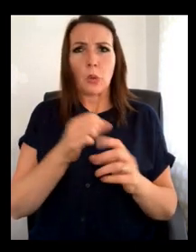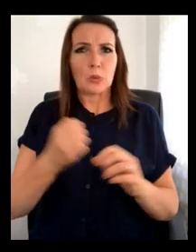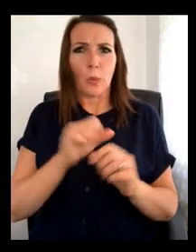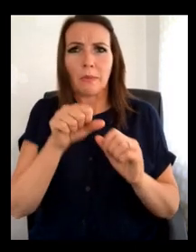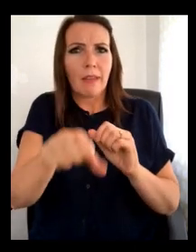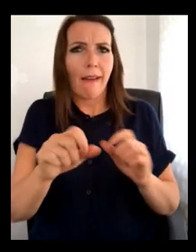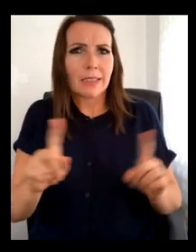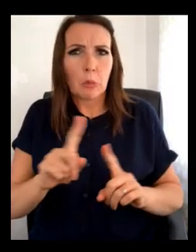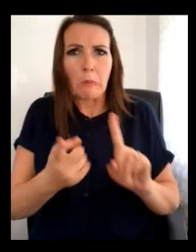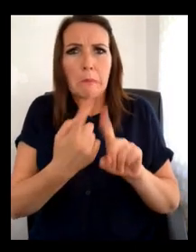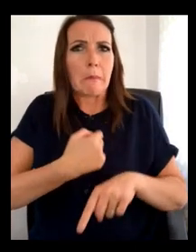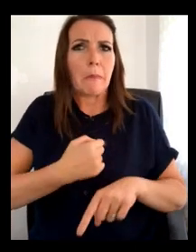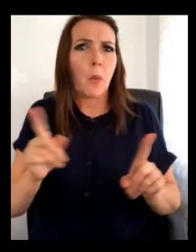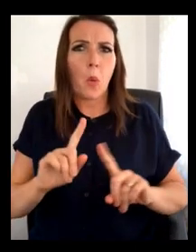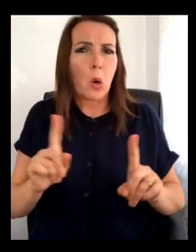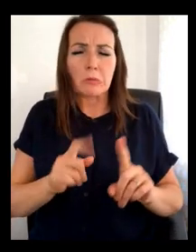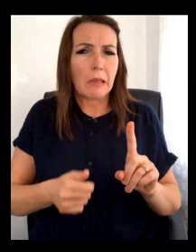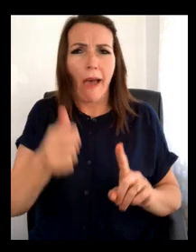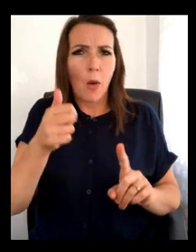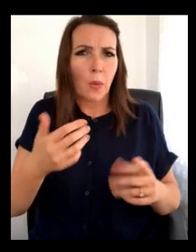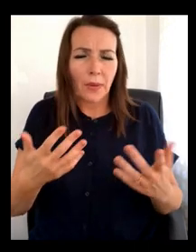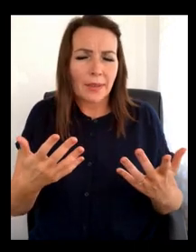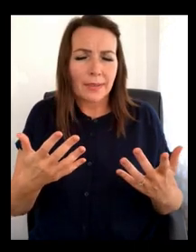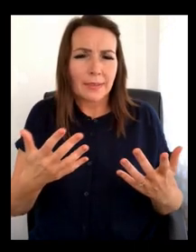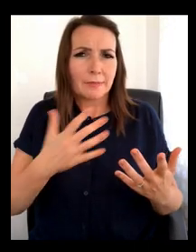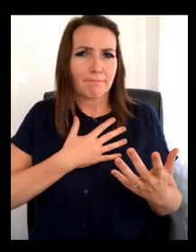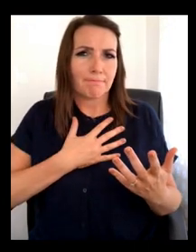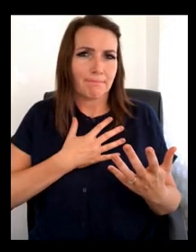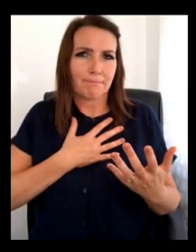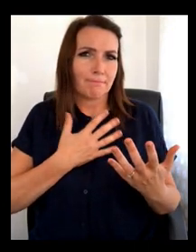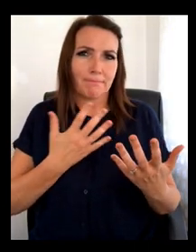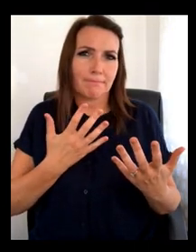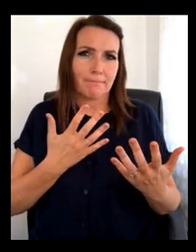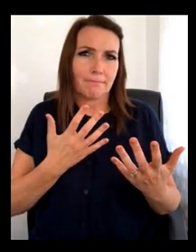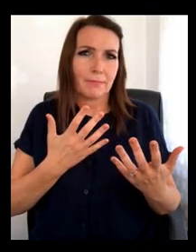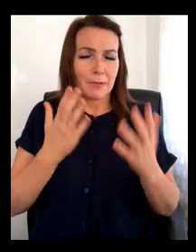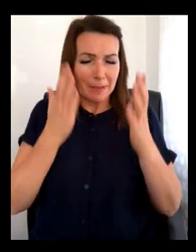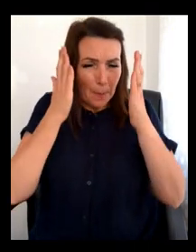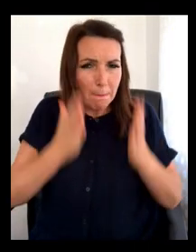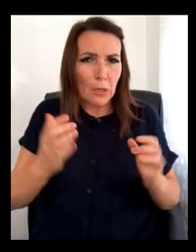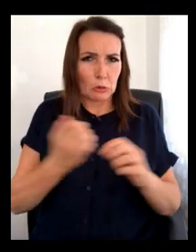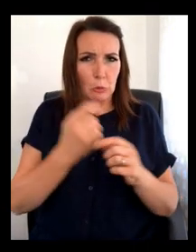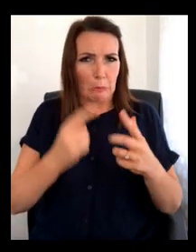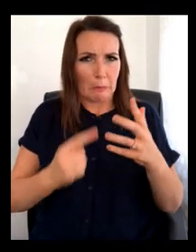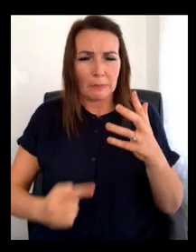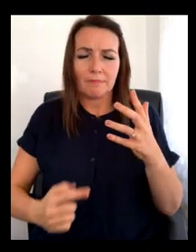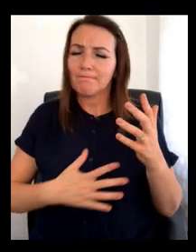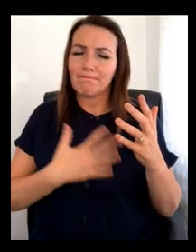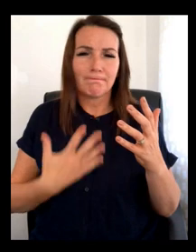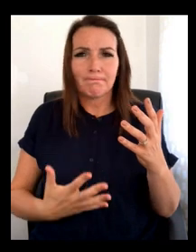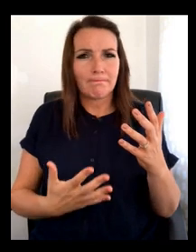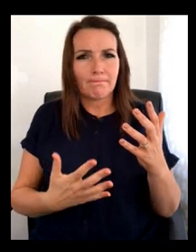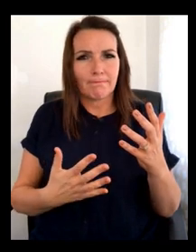like, oh my goodness, I'm like, I do not enjoy being prescriptive whatsoever. I will say that,